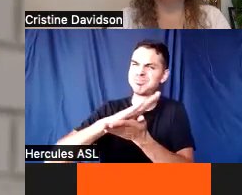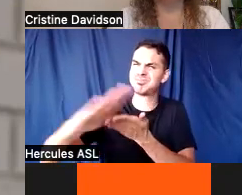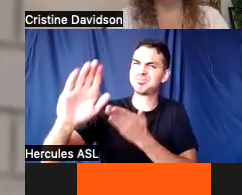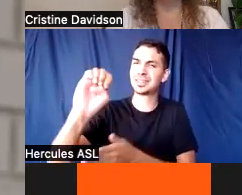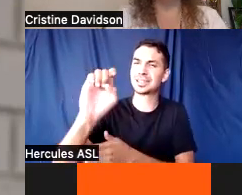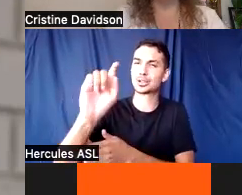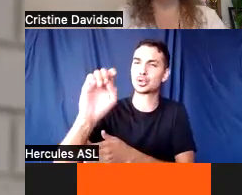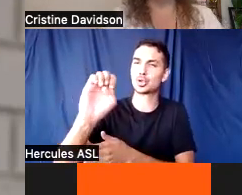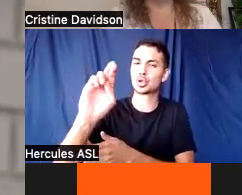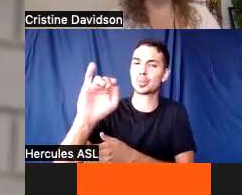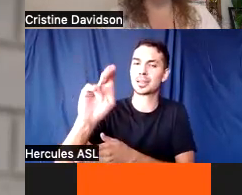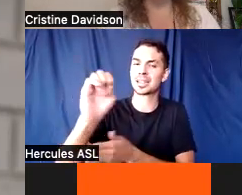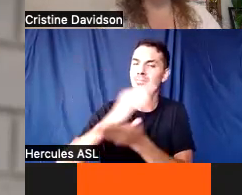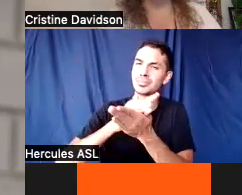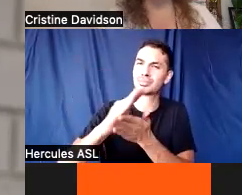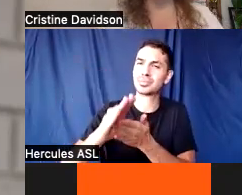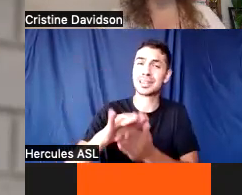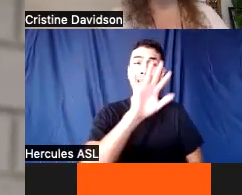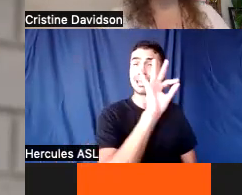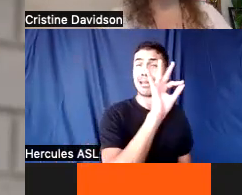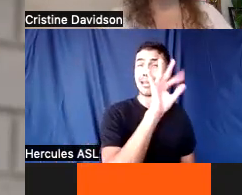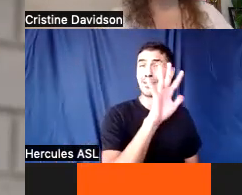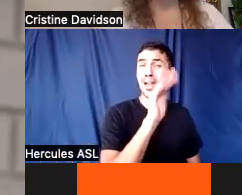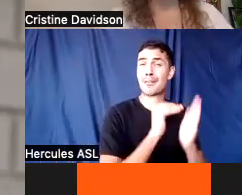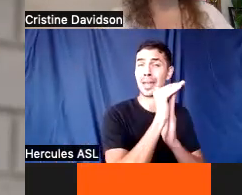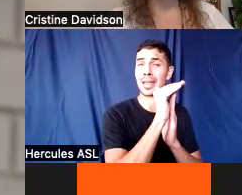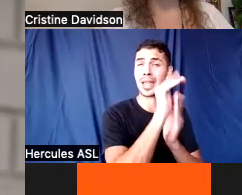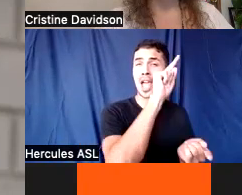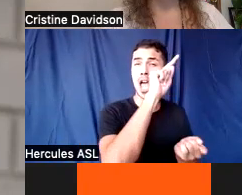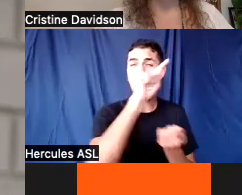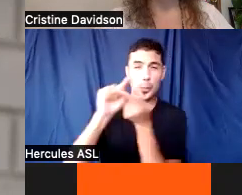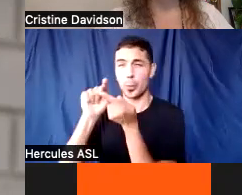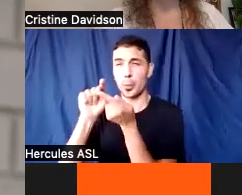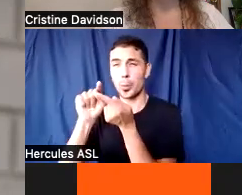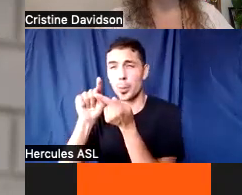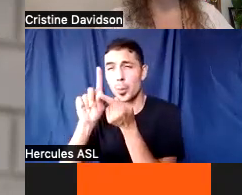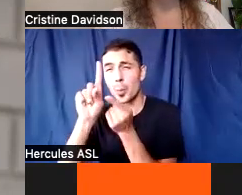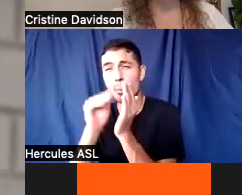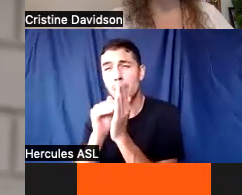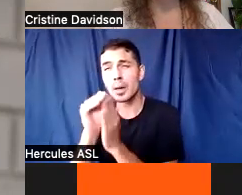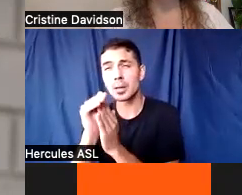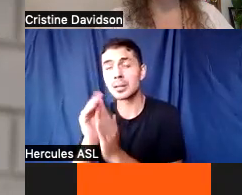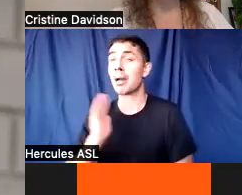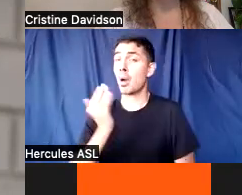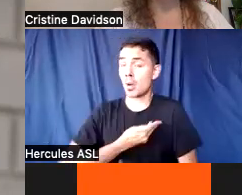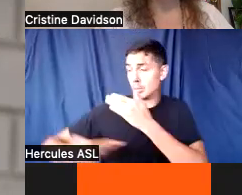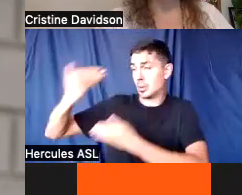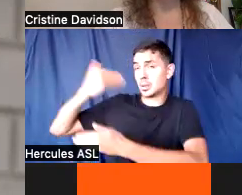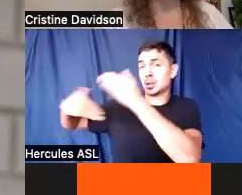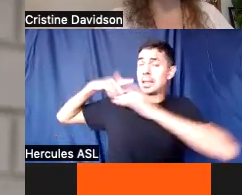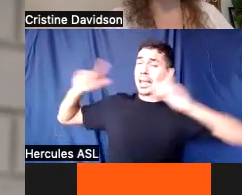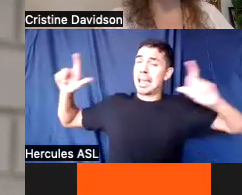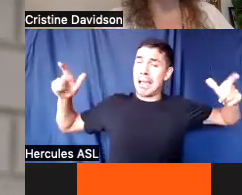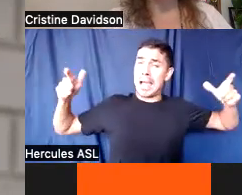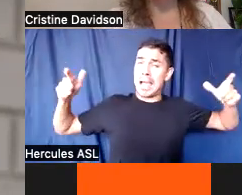people. And what happened to all of our ancestors who had a right to live here? Their